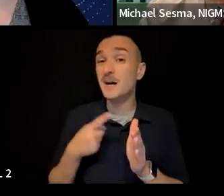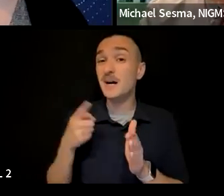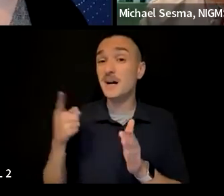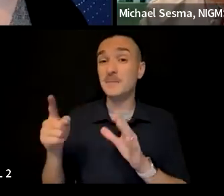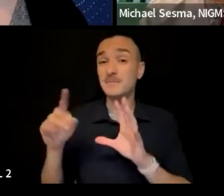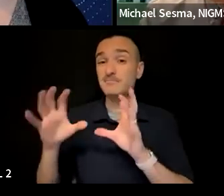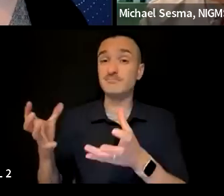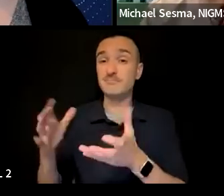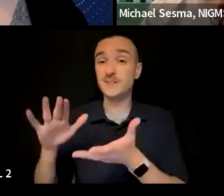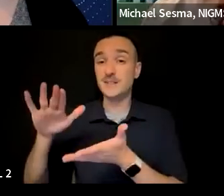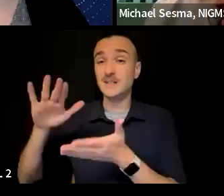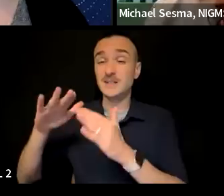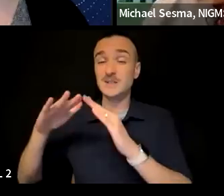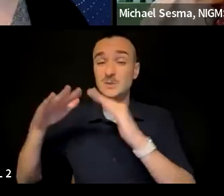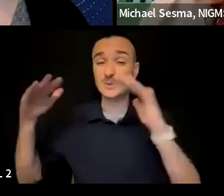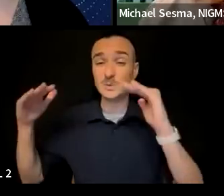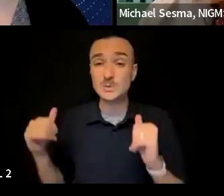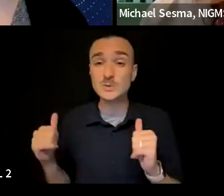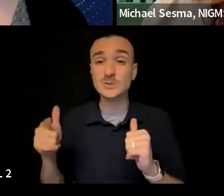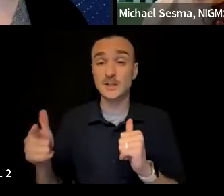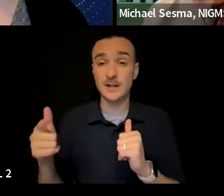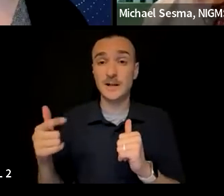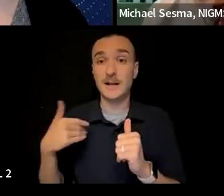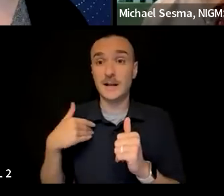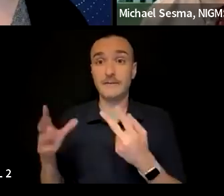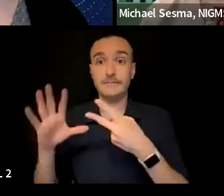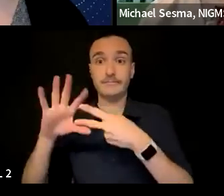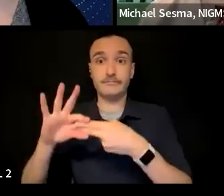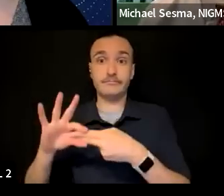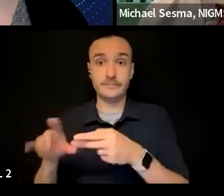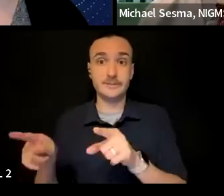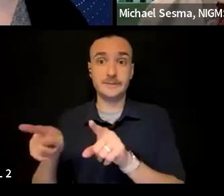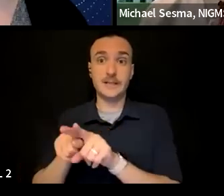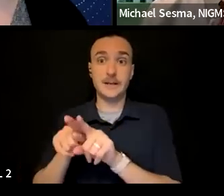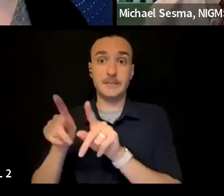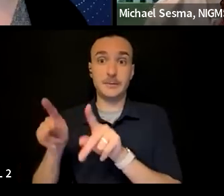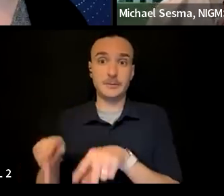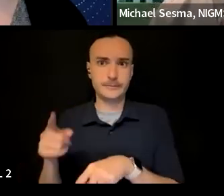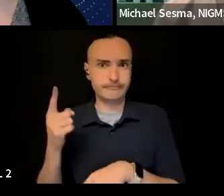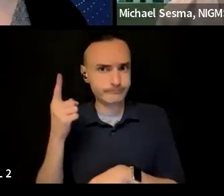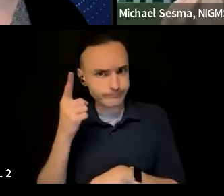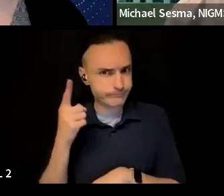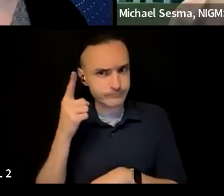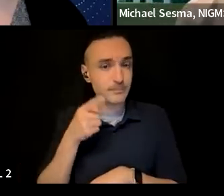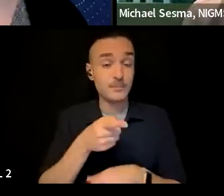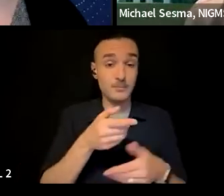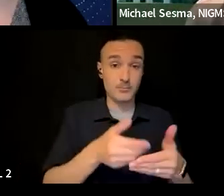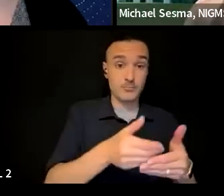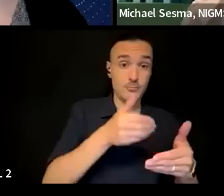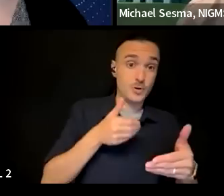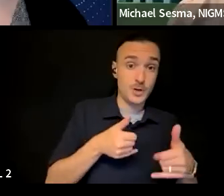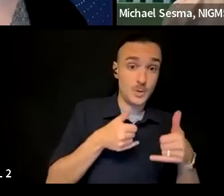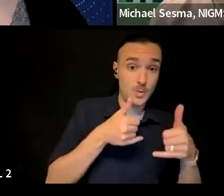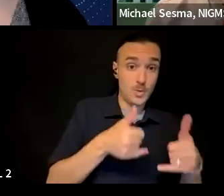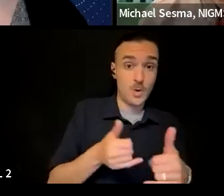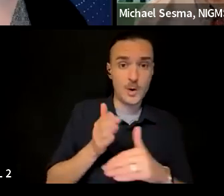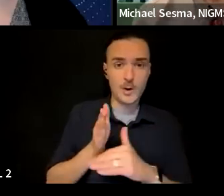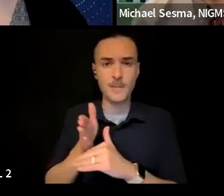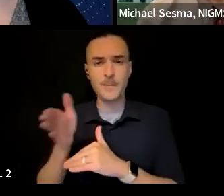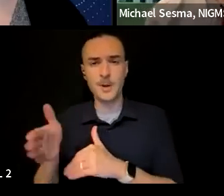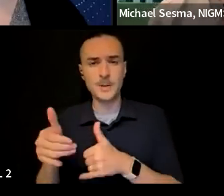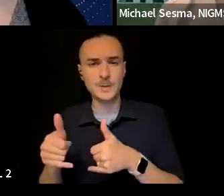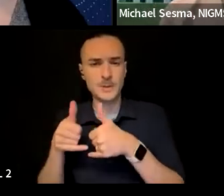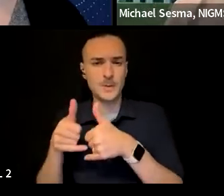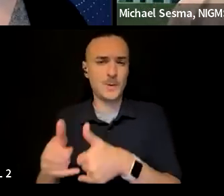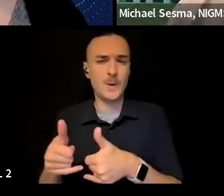We've received some inquiries about what are some of the activities for pre-award and what are some for post-award that they would be